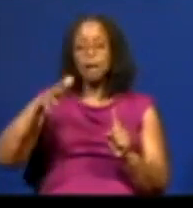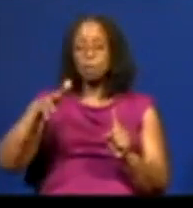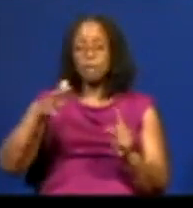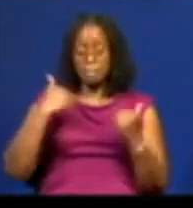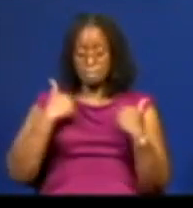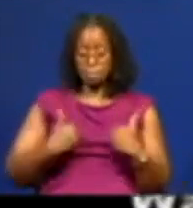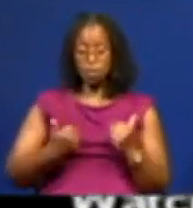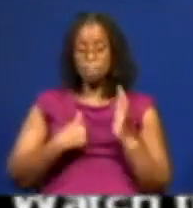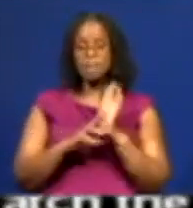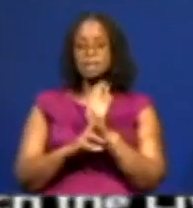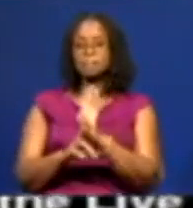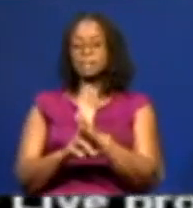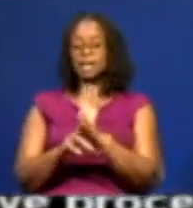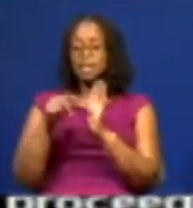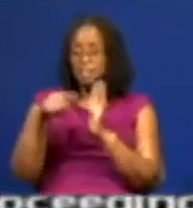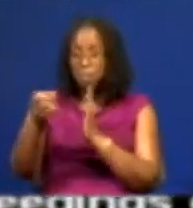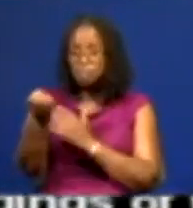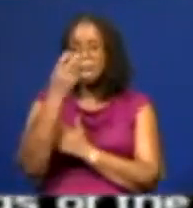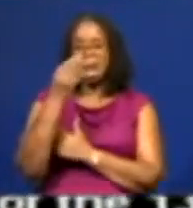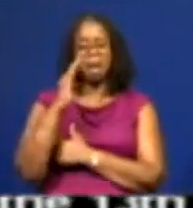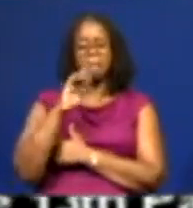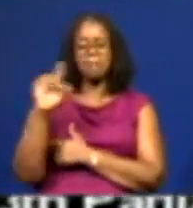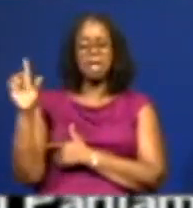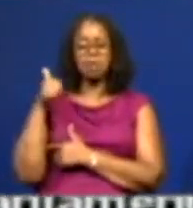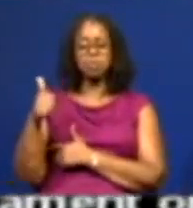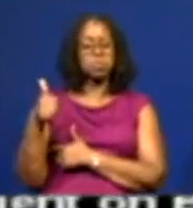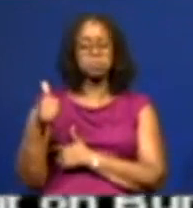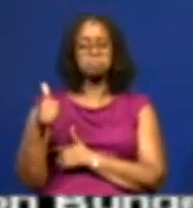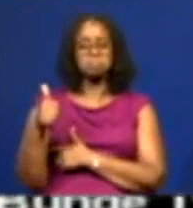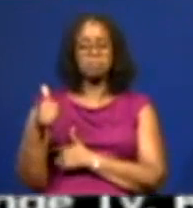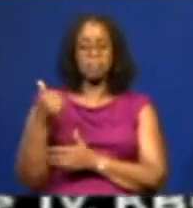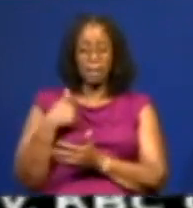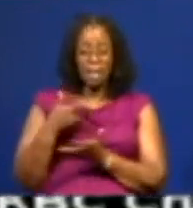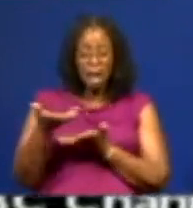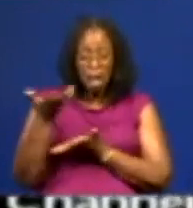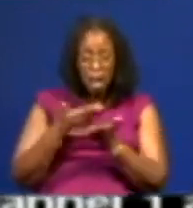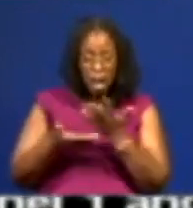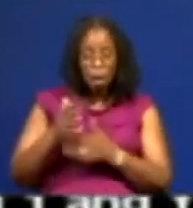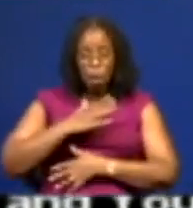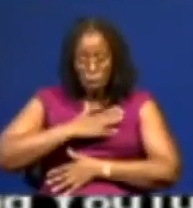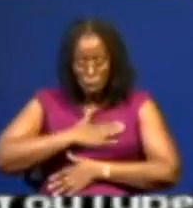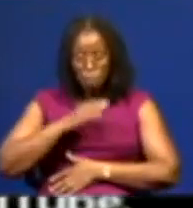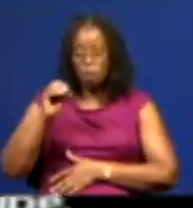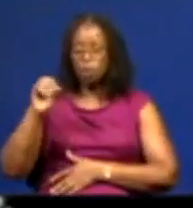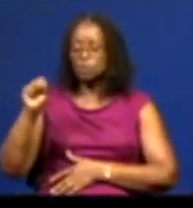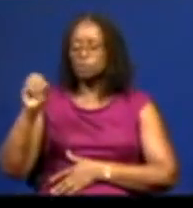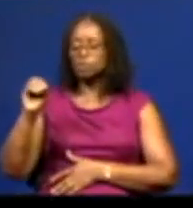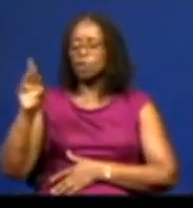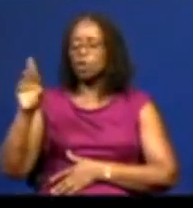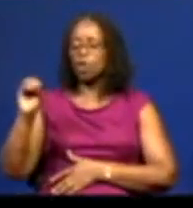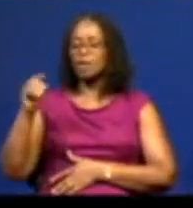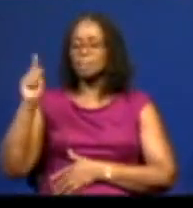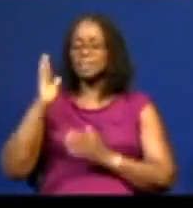represent have told me the bill is not good. When I had a conversation with Honorable Soro, he was not smiling